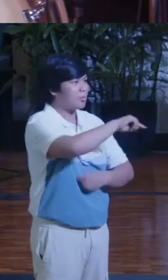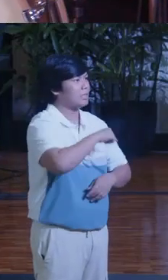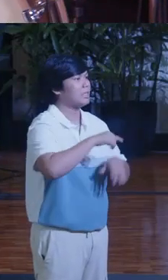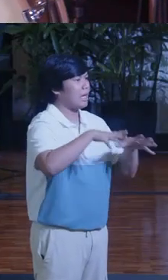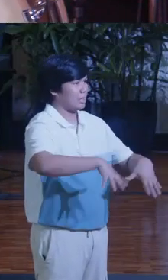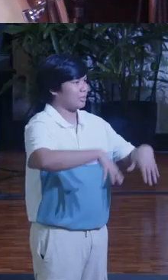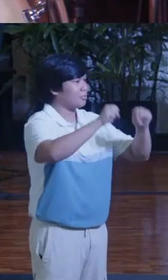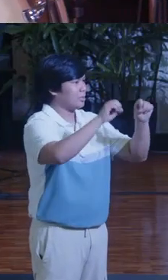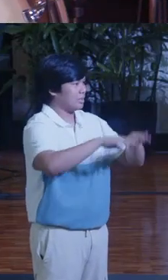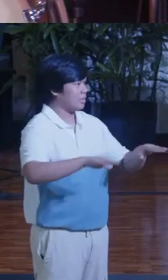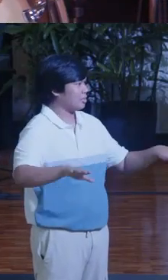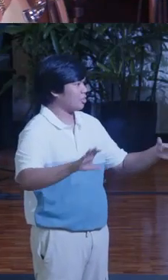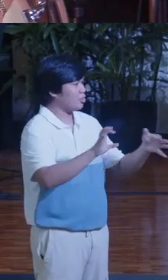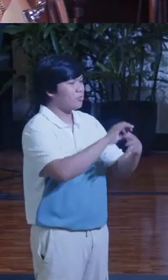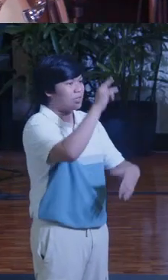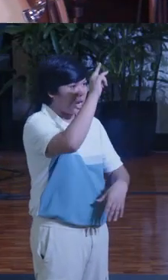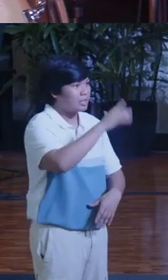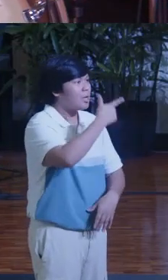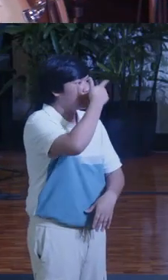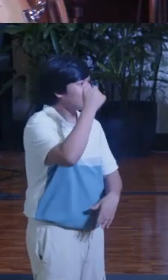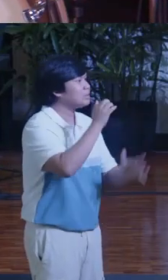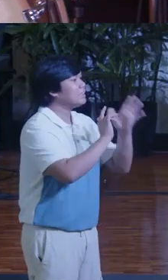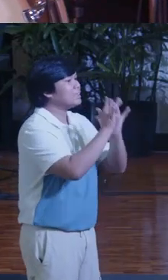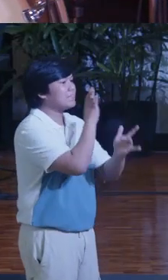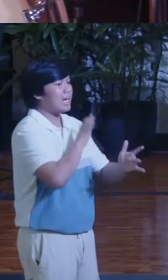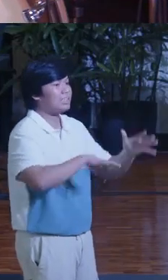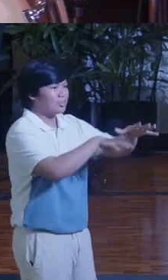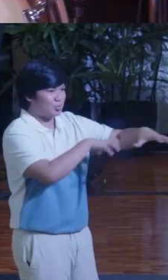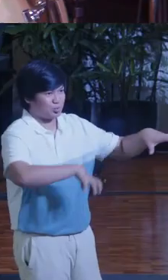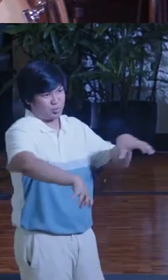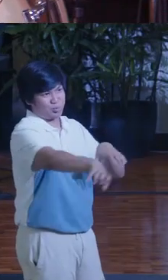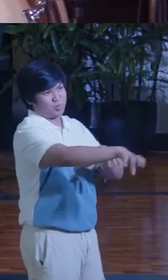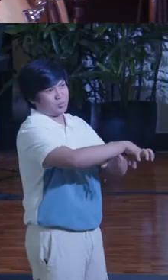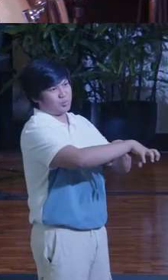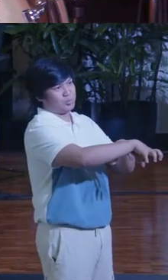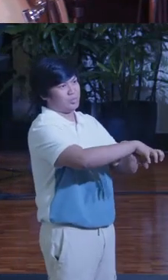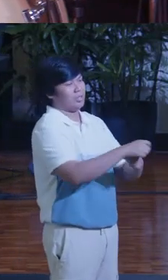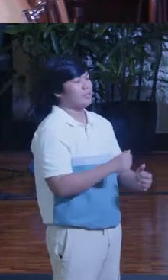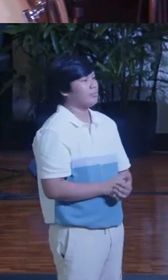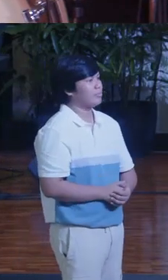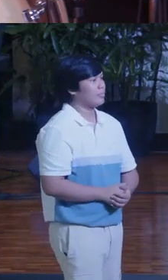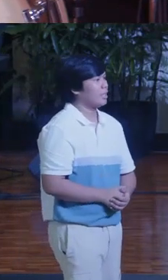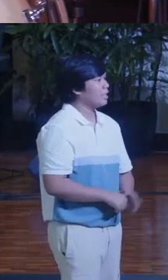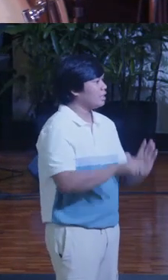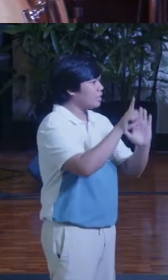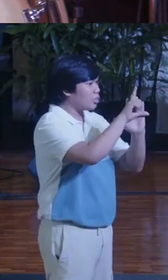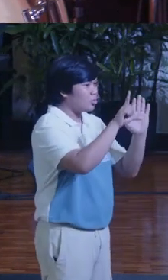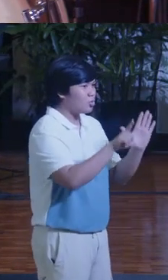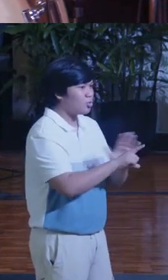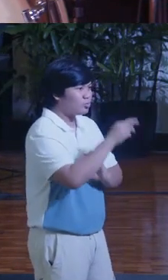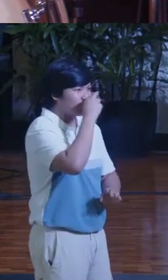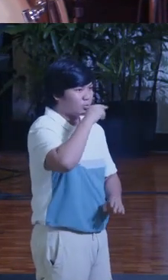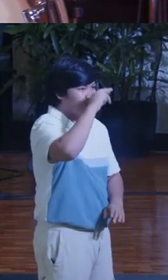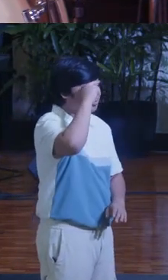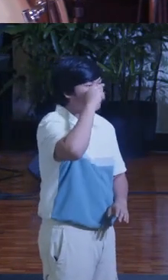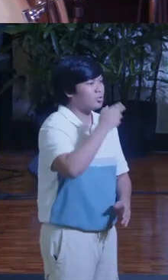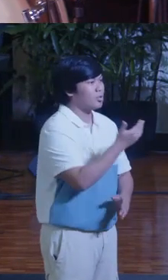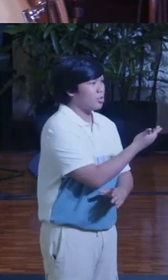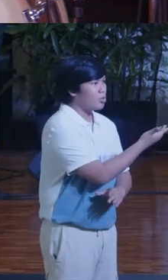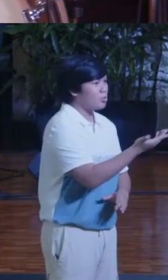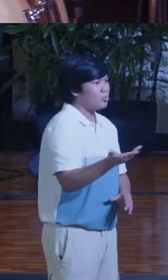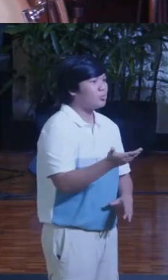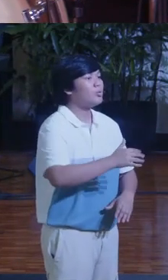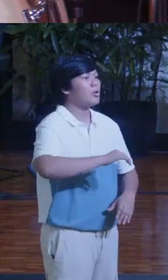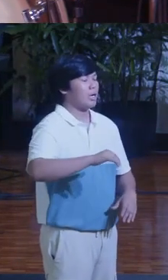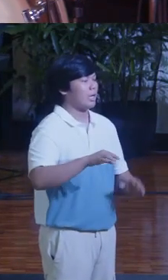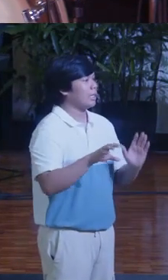na. Naalala niyo yung ating lesson kung paano ang adoption under Roman law? Nagiging full rights of the